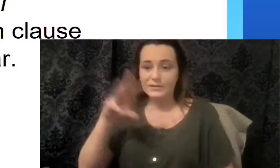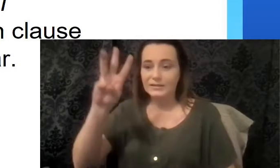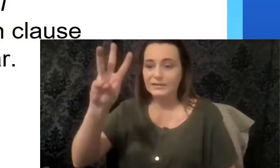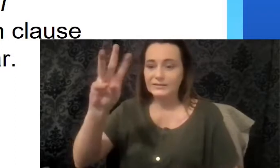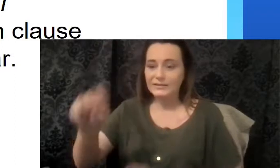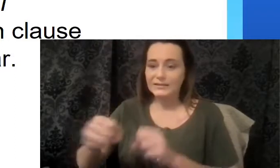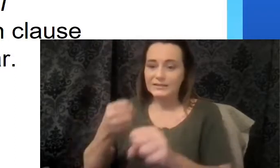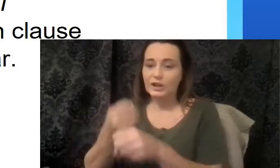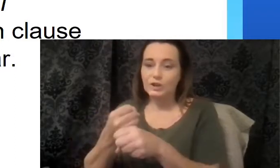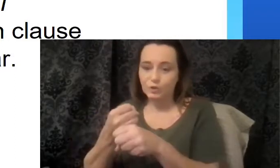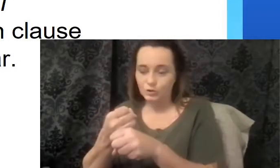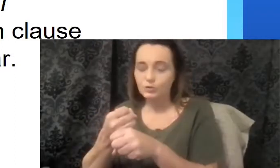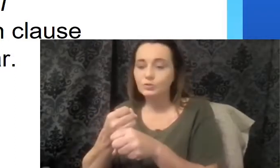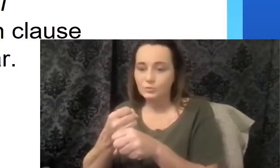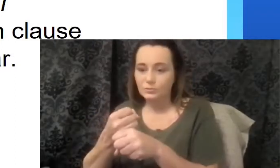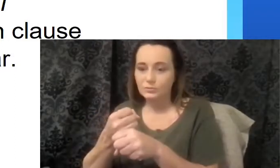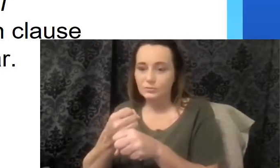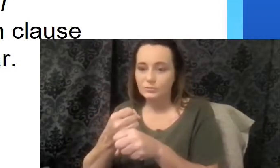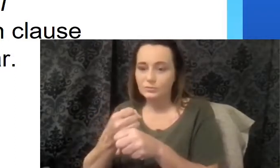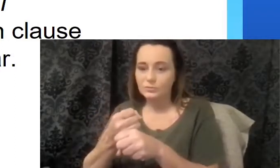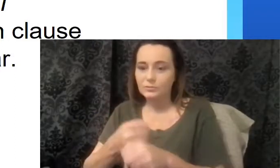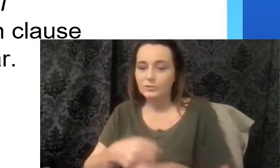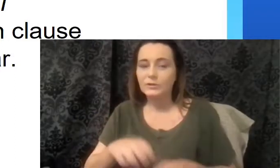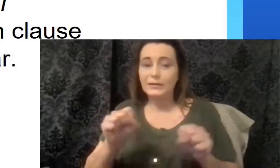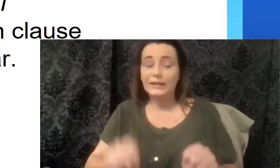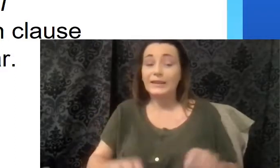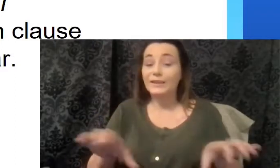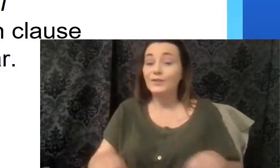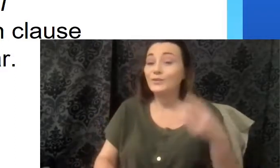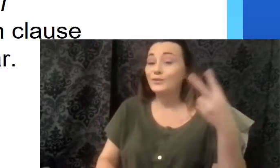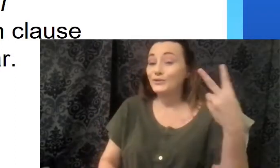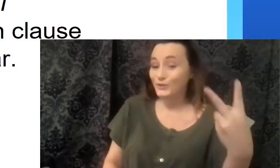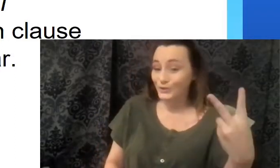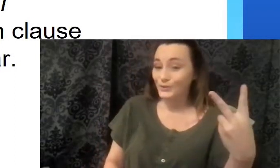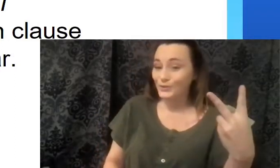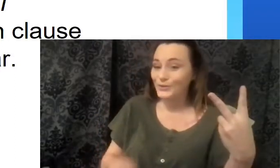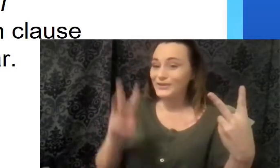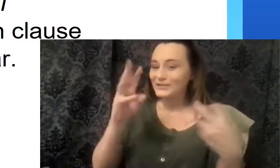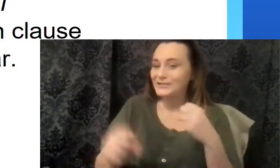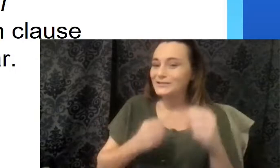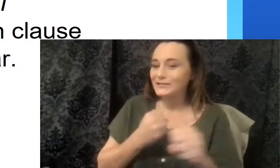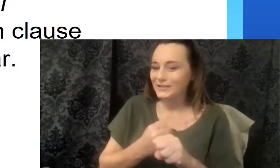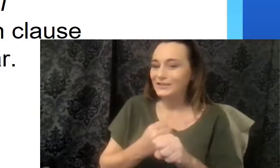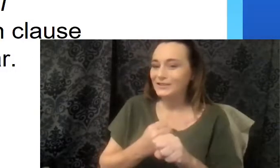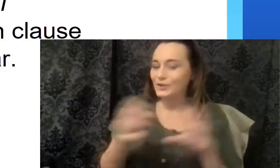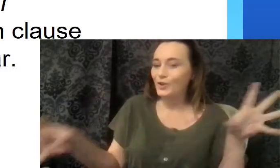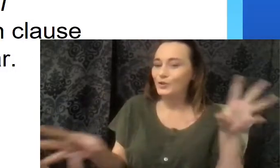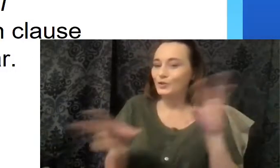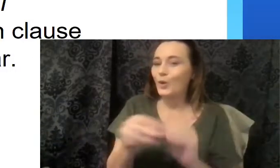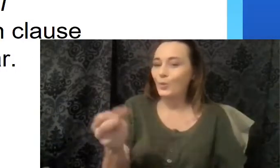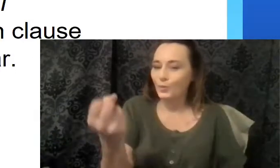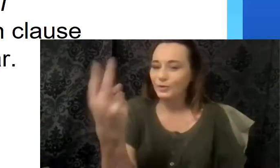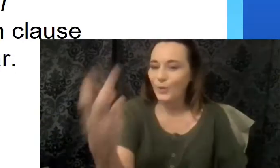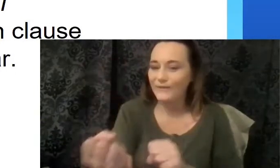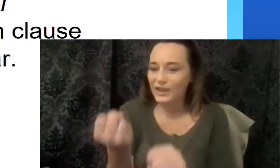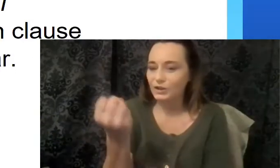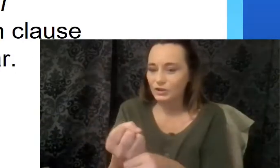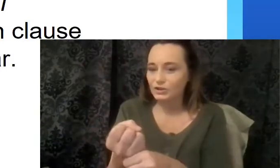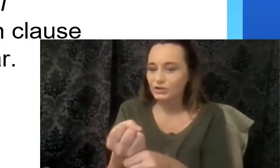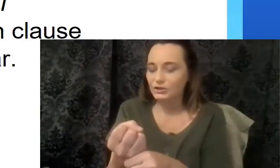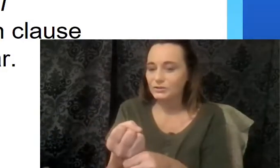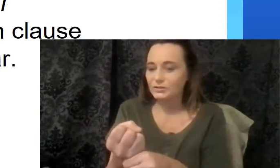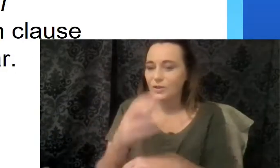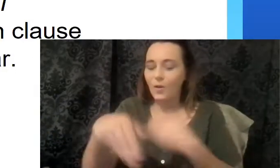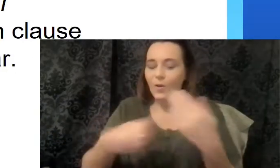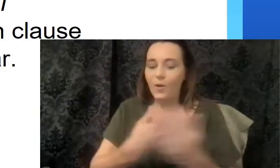terms. You can do 2 6-year terms. And all of the information is in a Guide to World